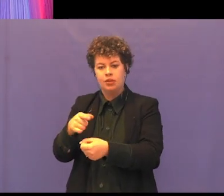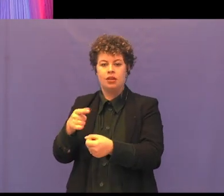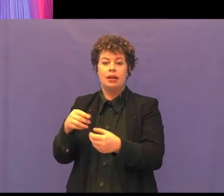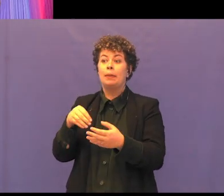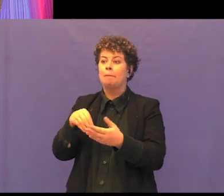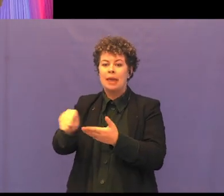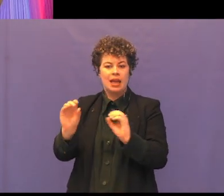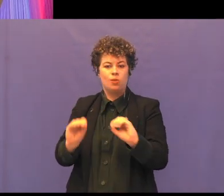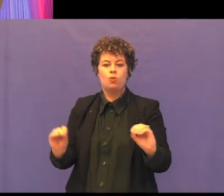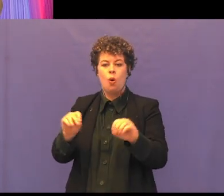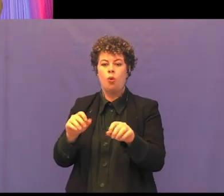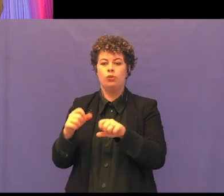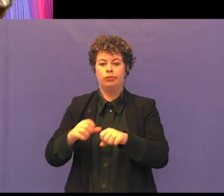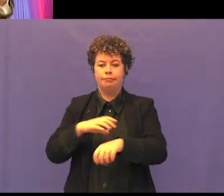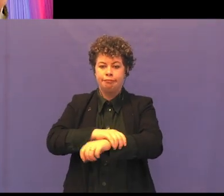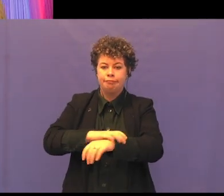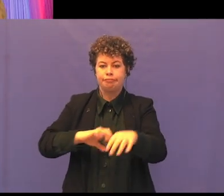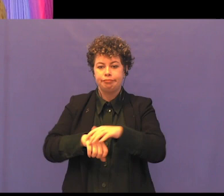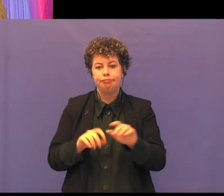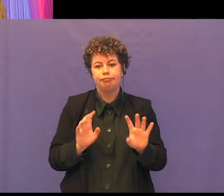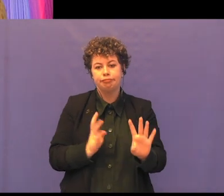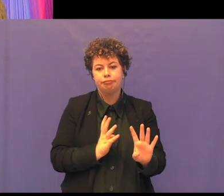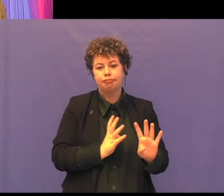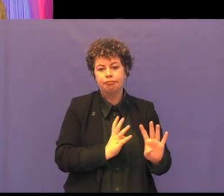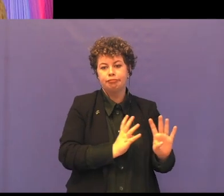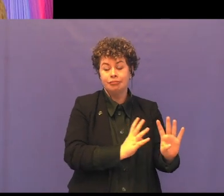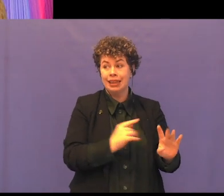was ended. In 1969,